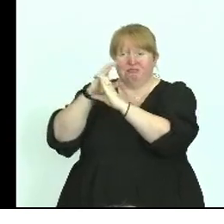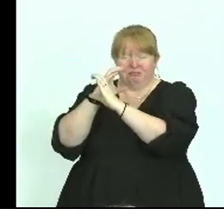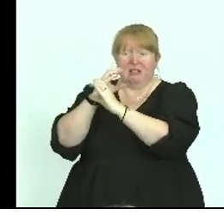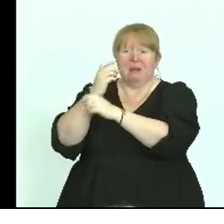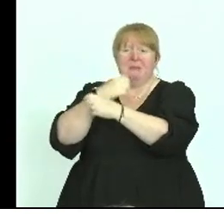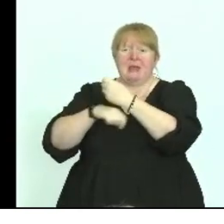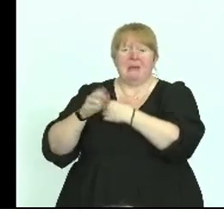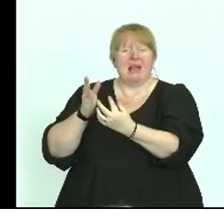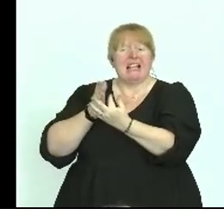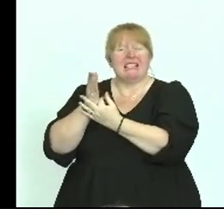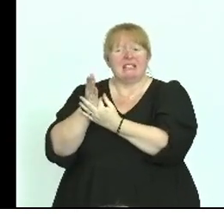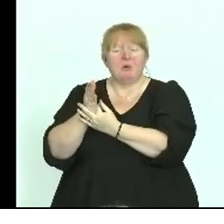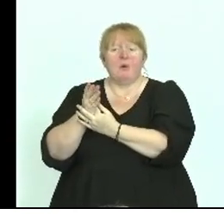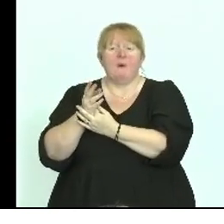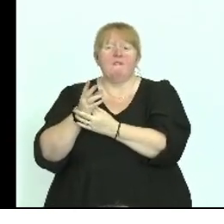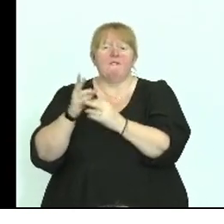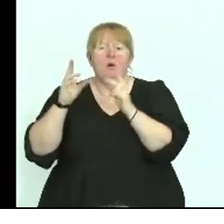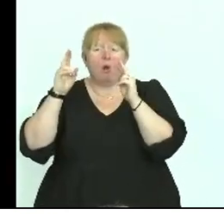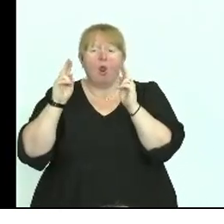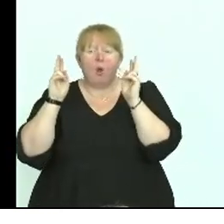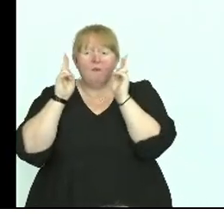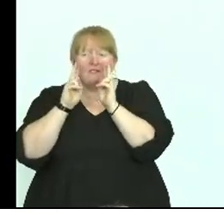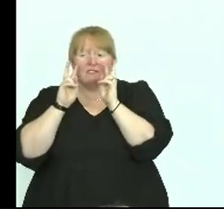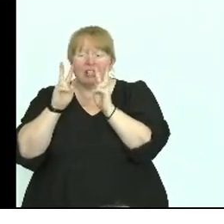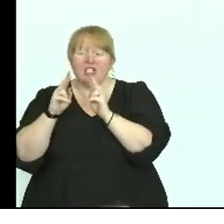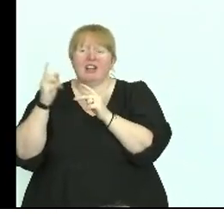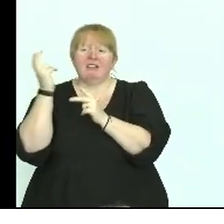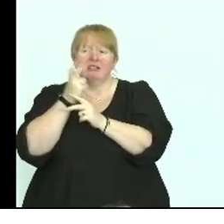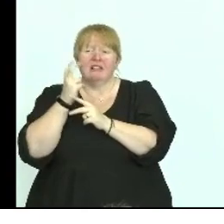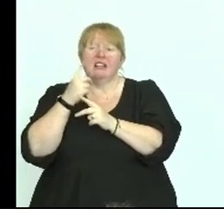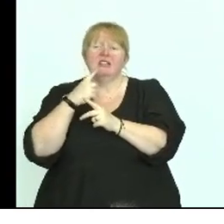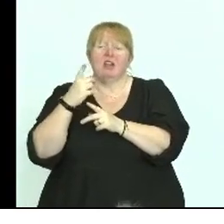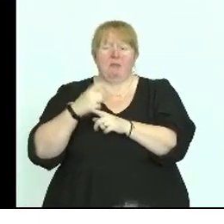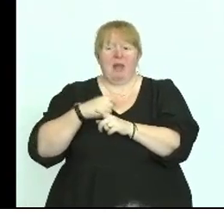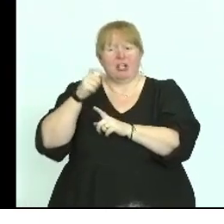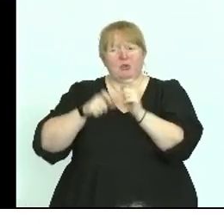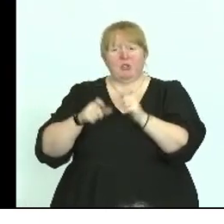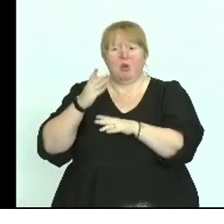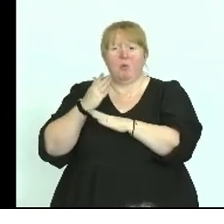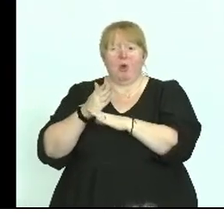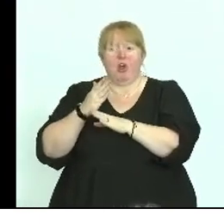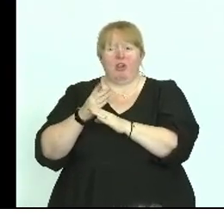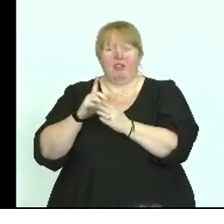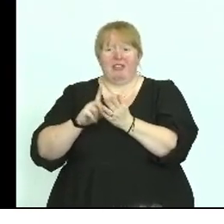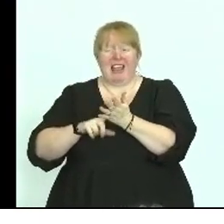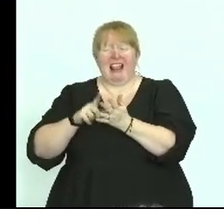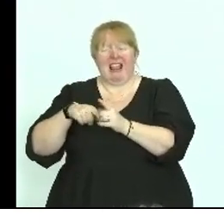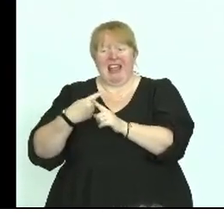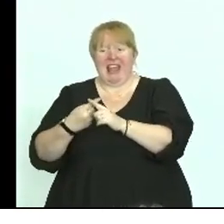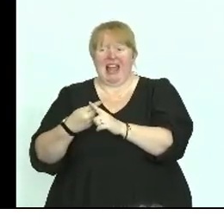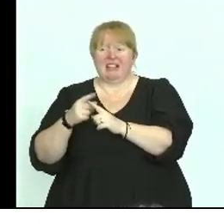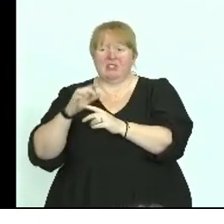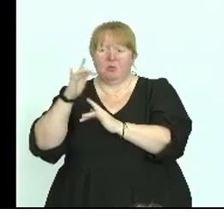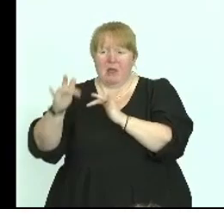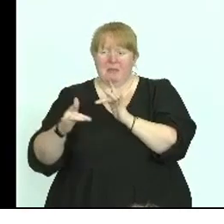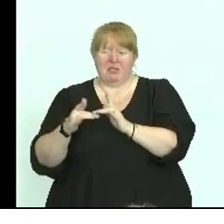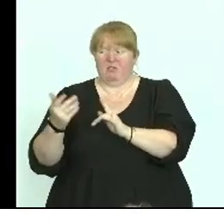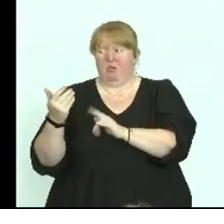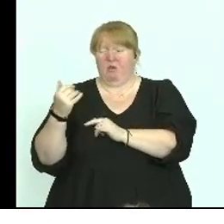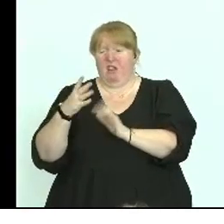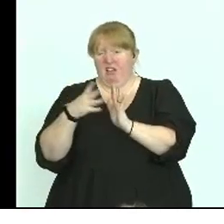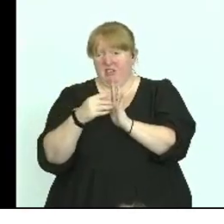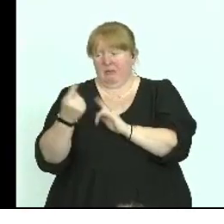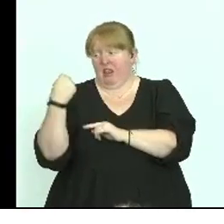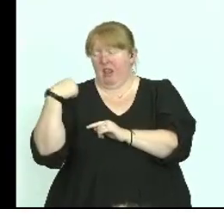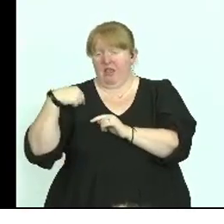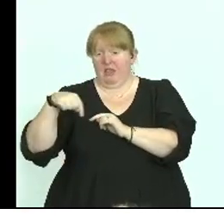students will work on the UI UX for the website. So I'll give you an example. Just this past week, my